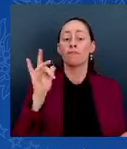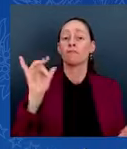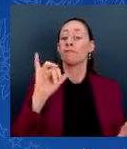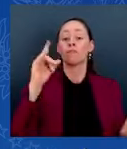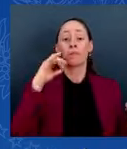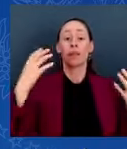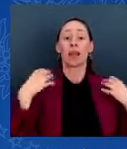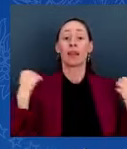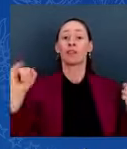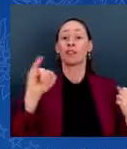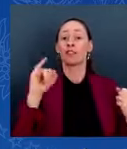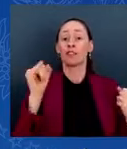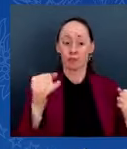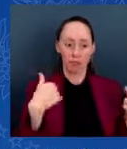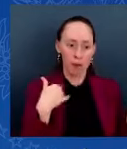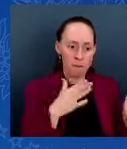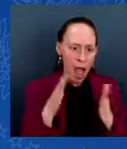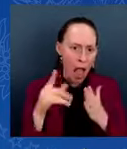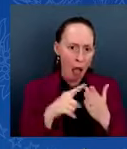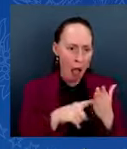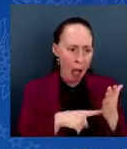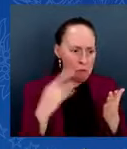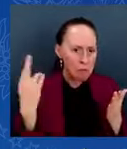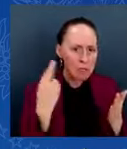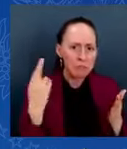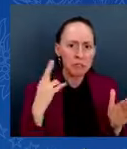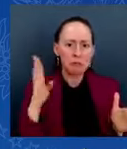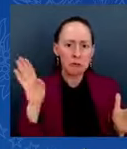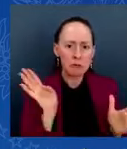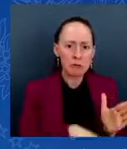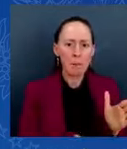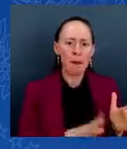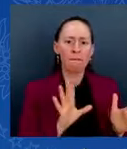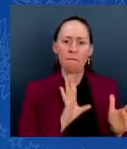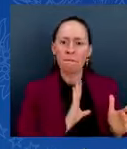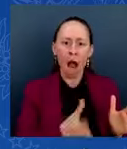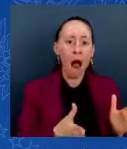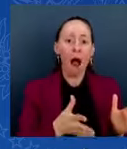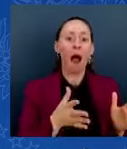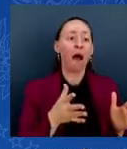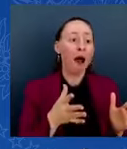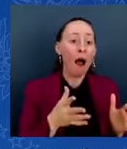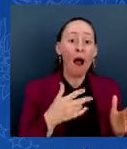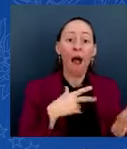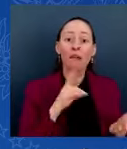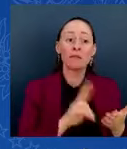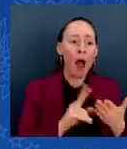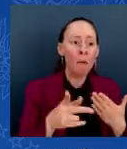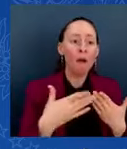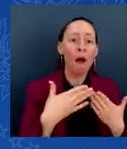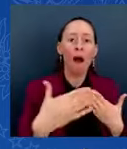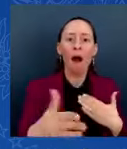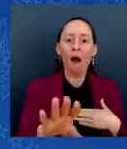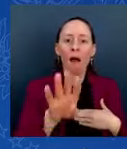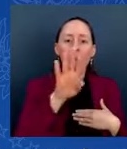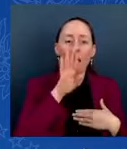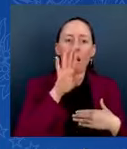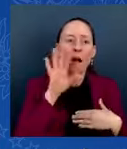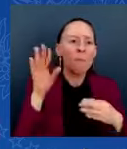costs. We're going after them and trying to get rid of them. We're also cracking down on surprise medical billing. For